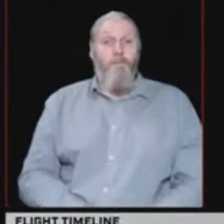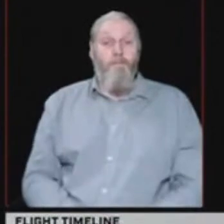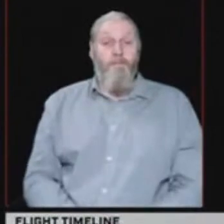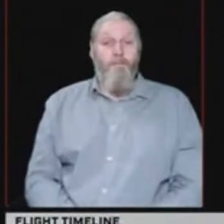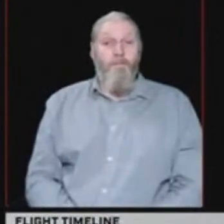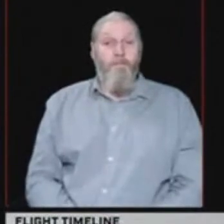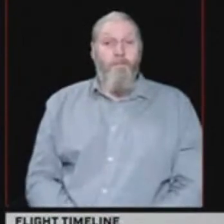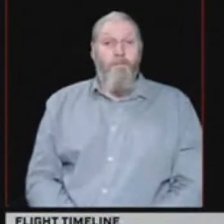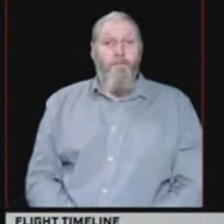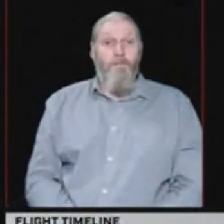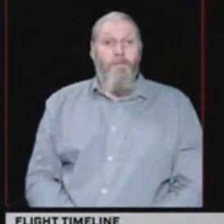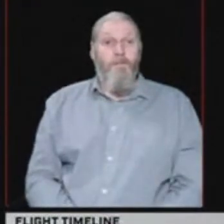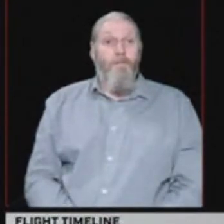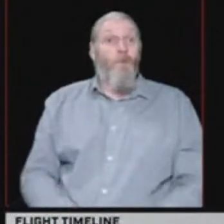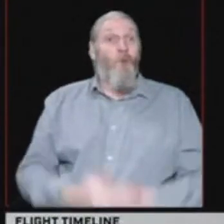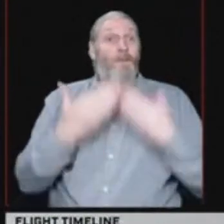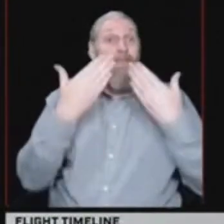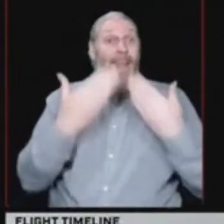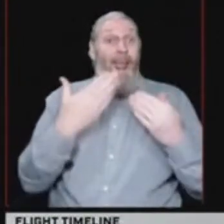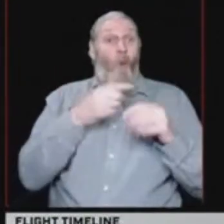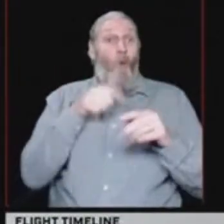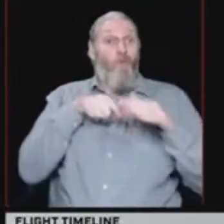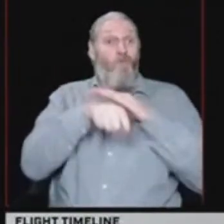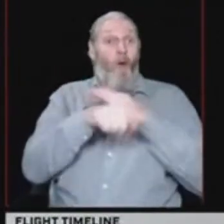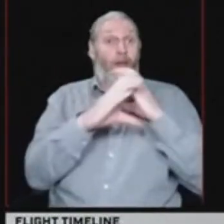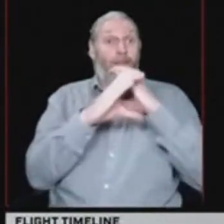We have stage separation.